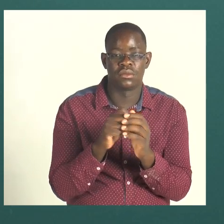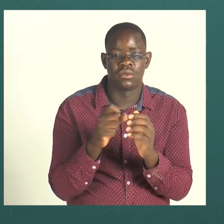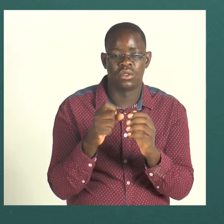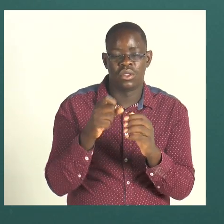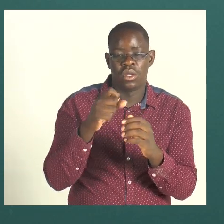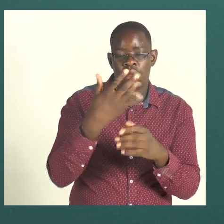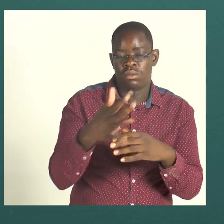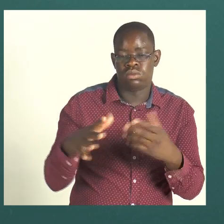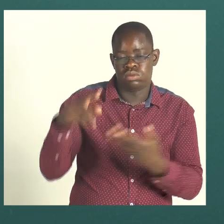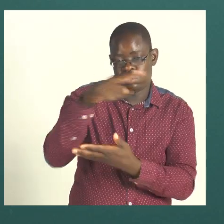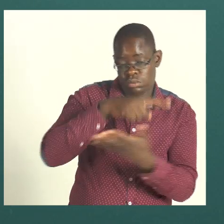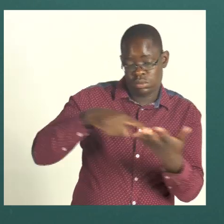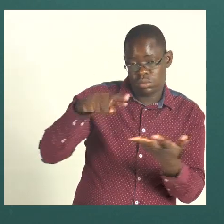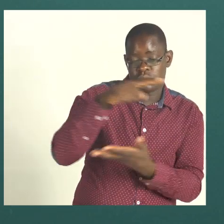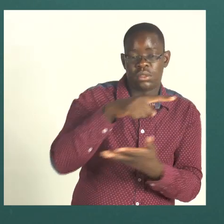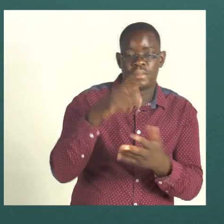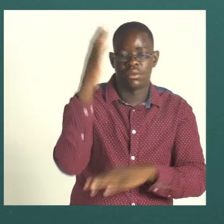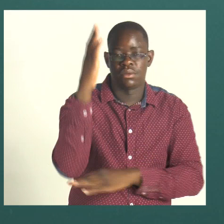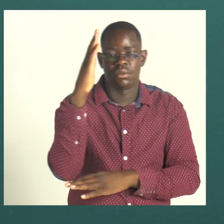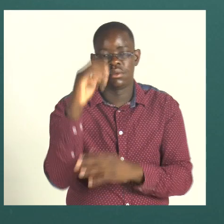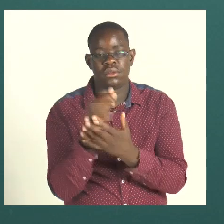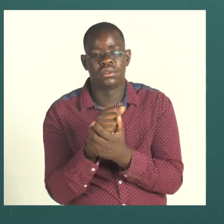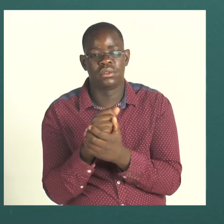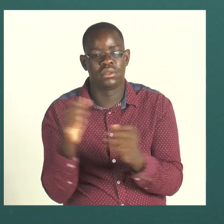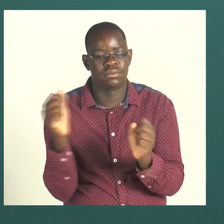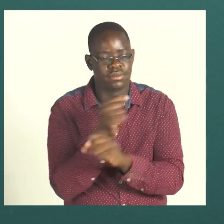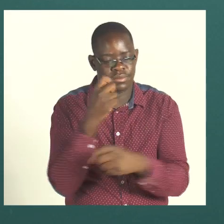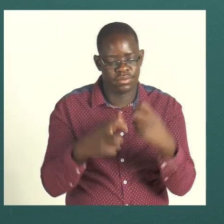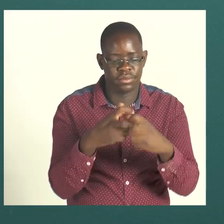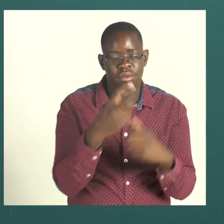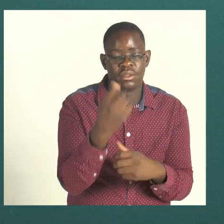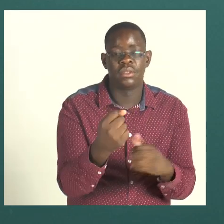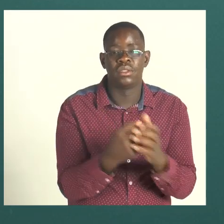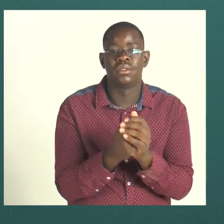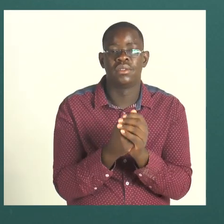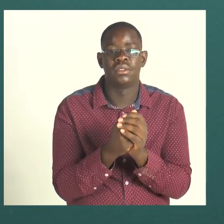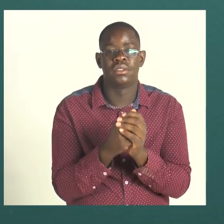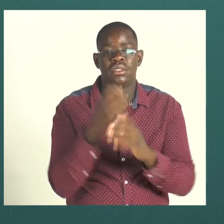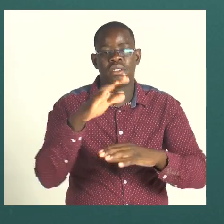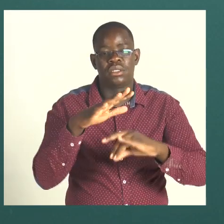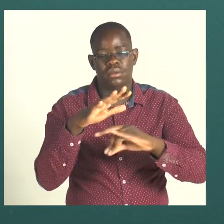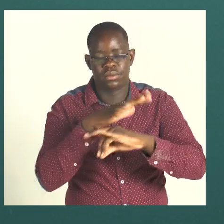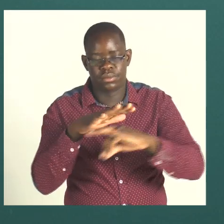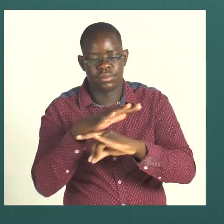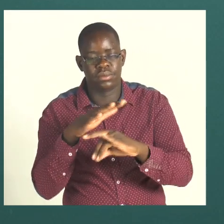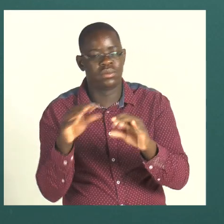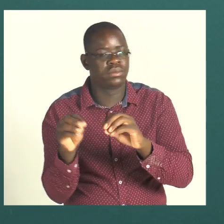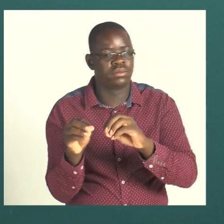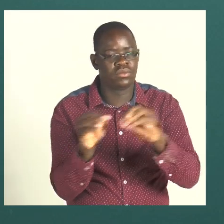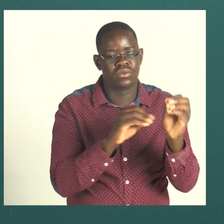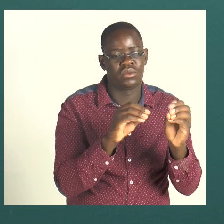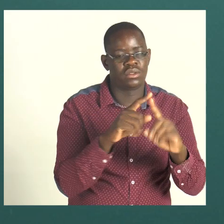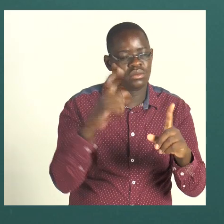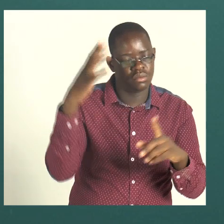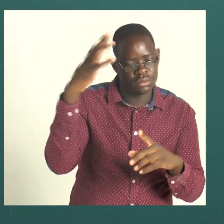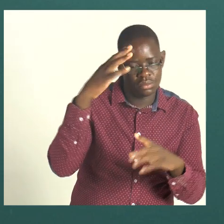cycle. When trees are removed, the water cycle is disturbed, and animals may lose their natural habitat or